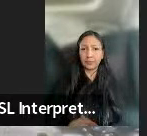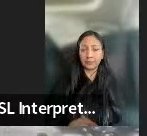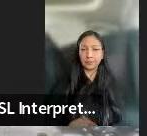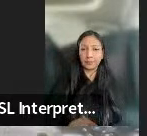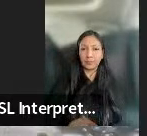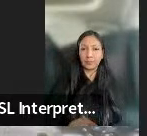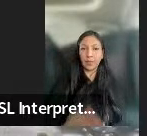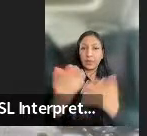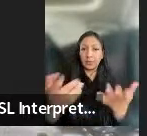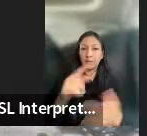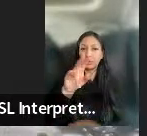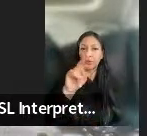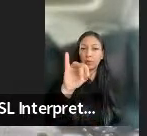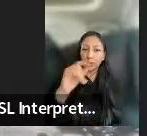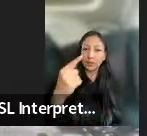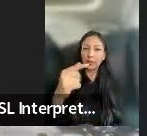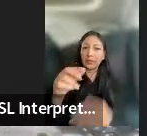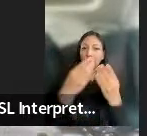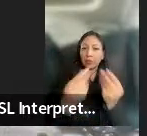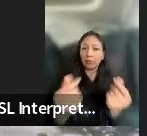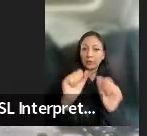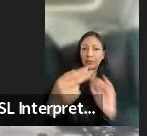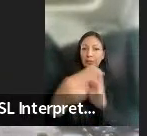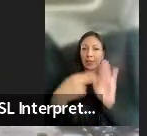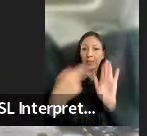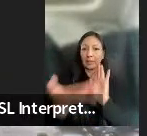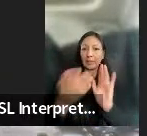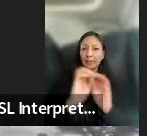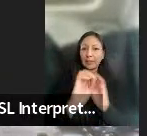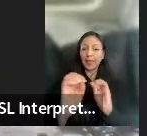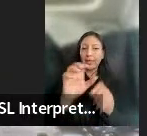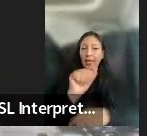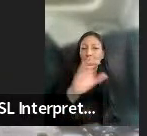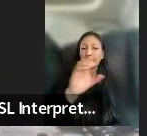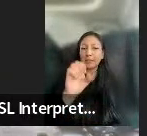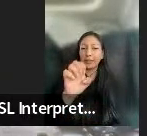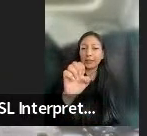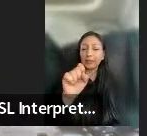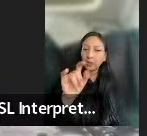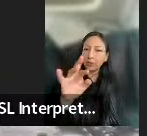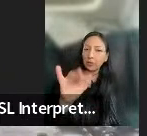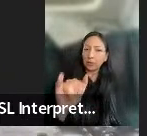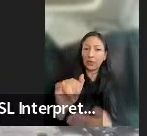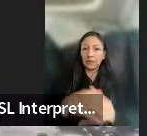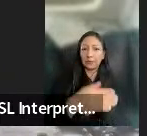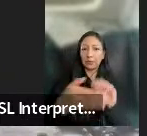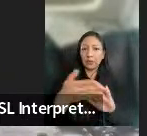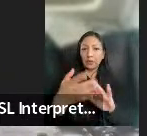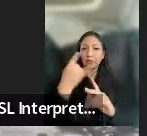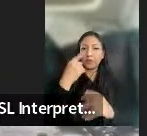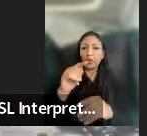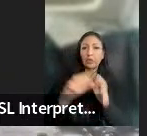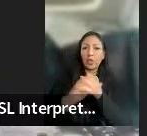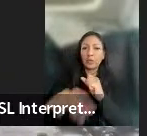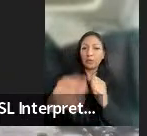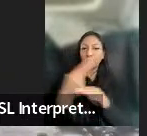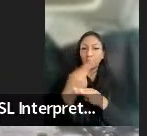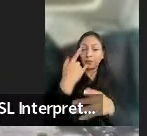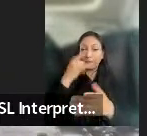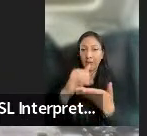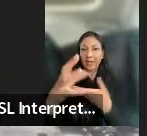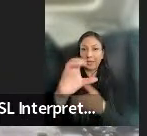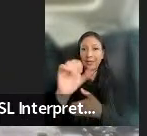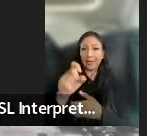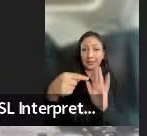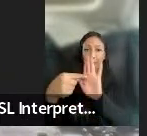So the zoning resolution currently classifies non-accessory solar generation as a commercial use. And